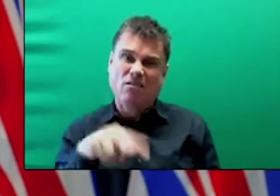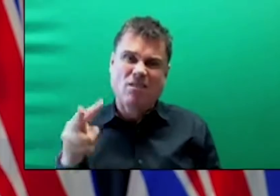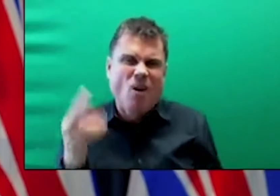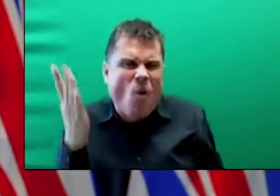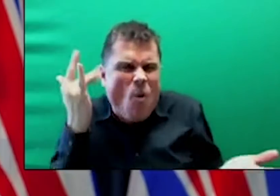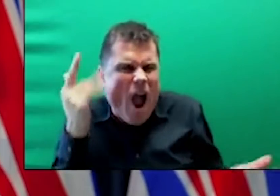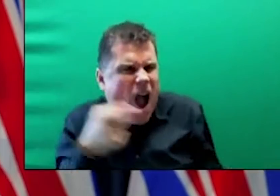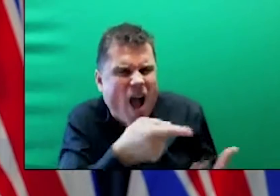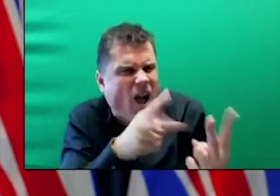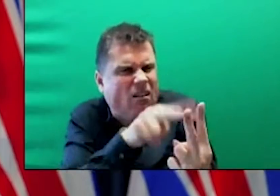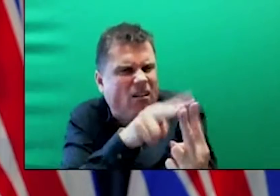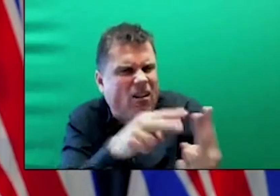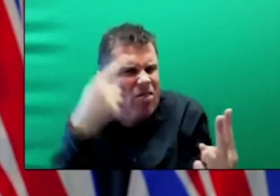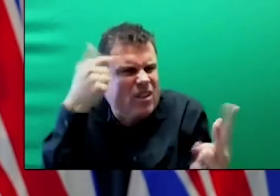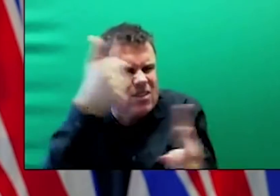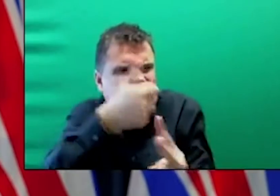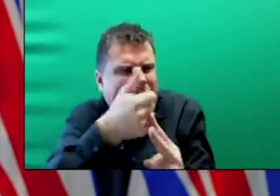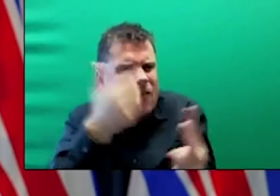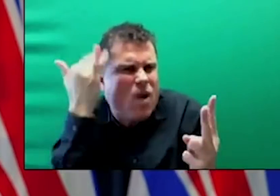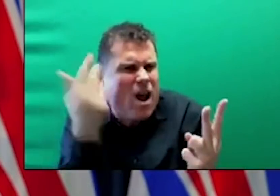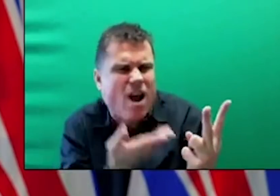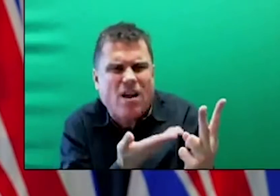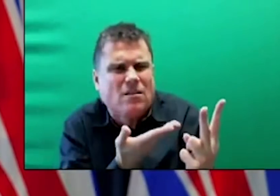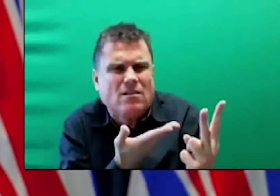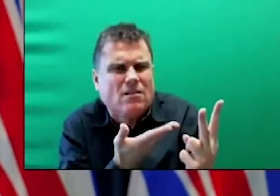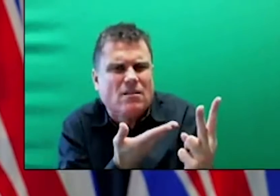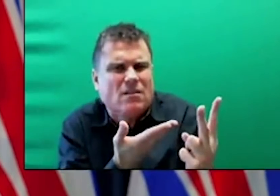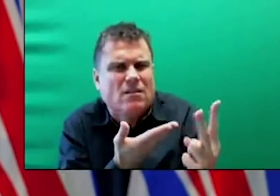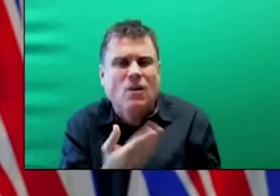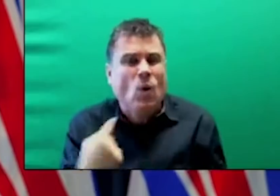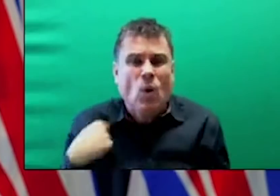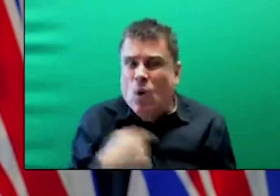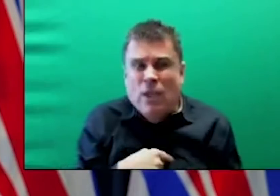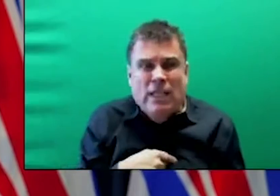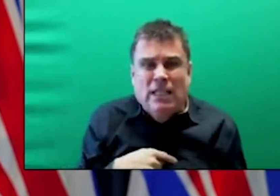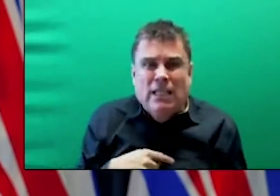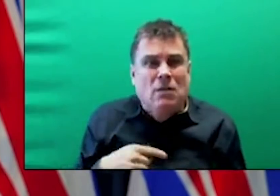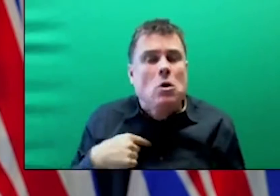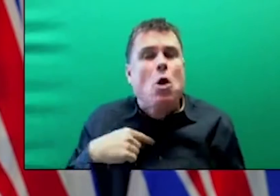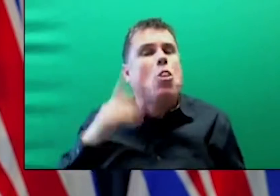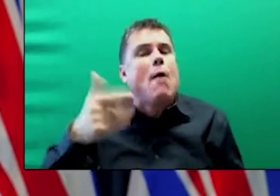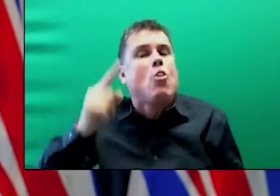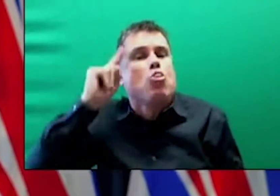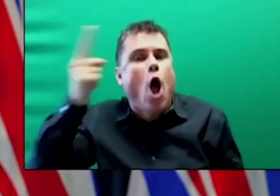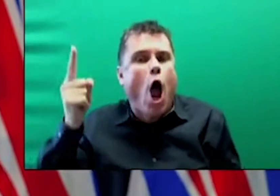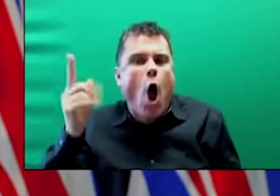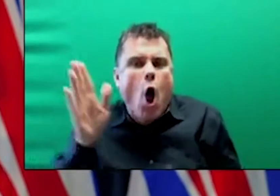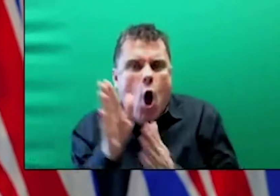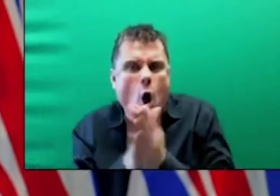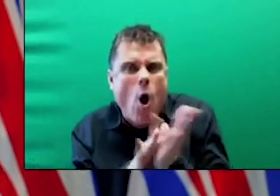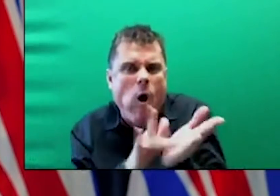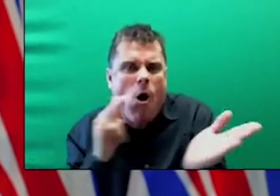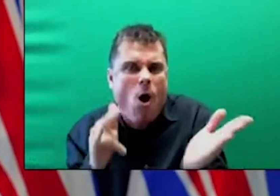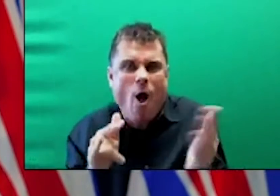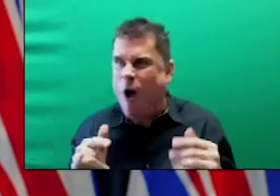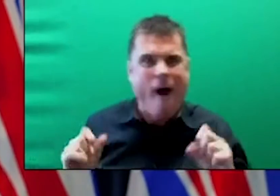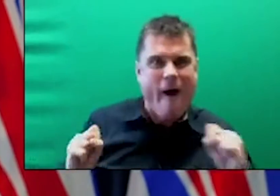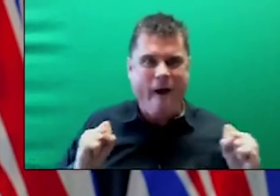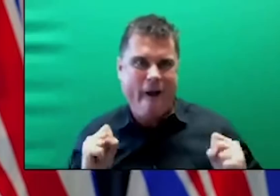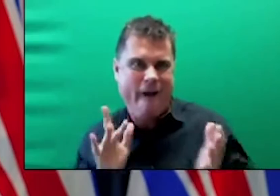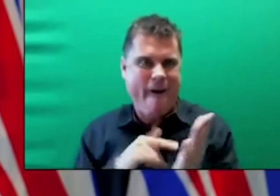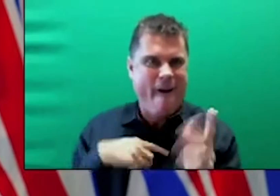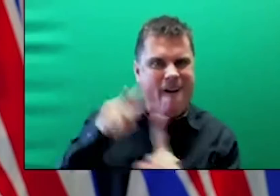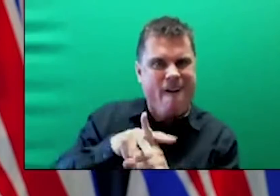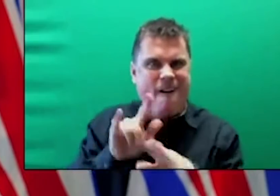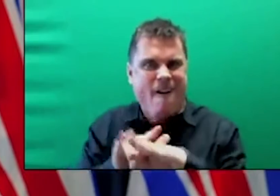suppress community transmission using contact tracing to find where exposures have taken place and taking steps to isolate those